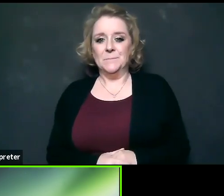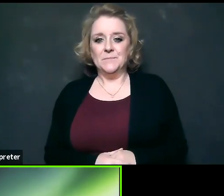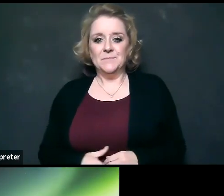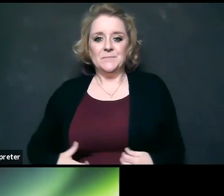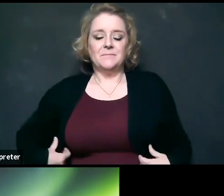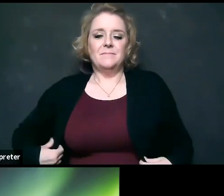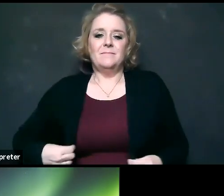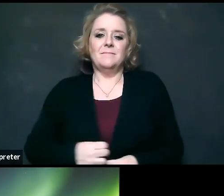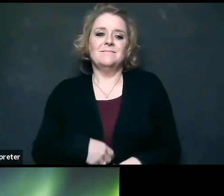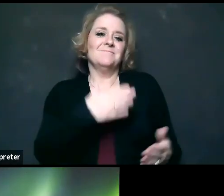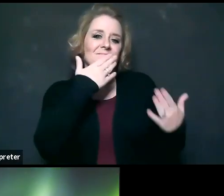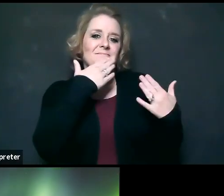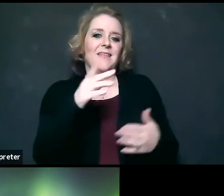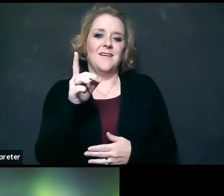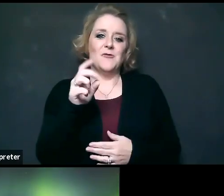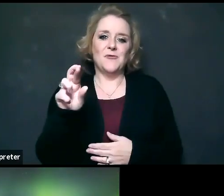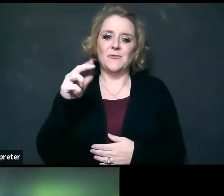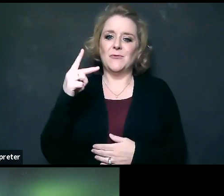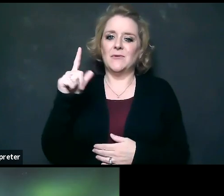Thank you, Dr. Klepper.